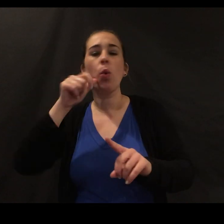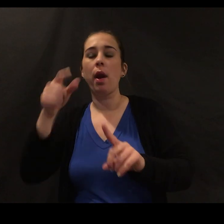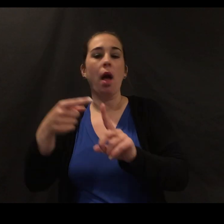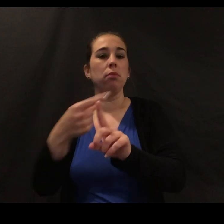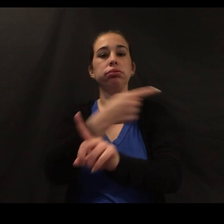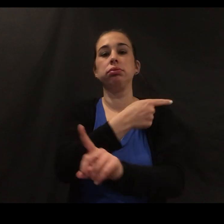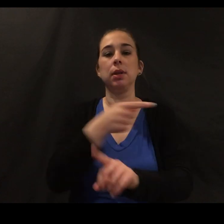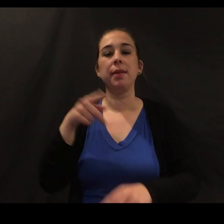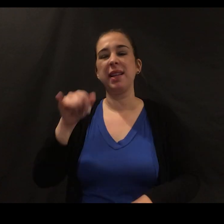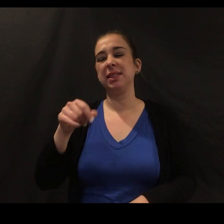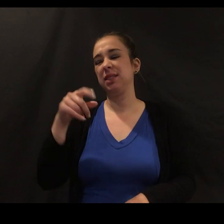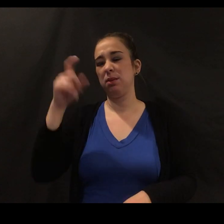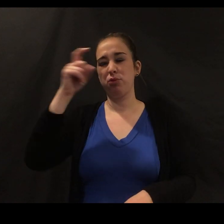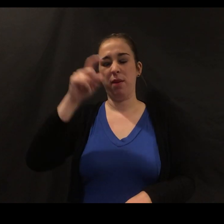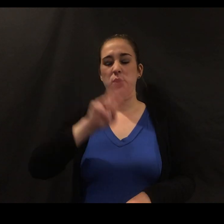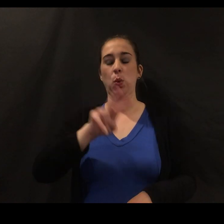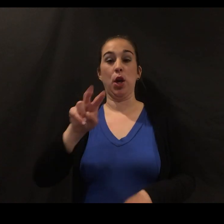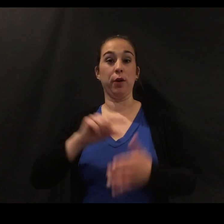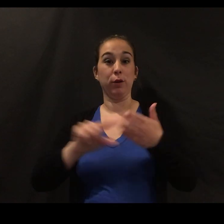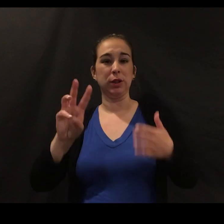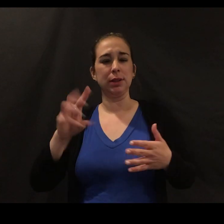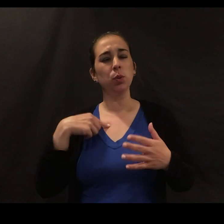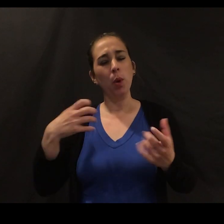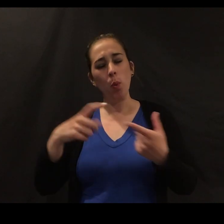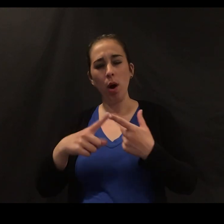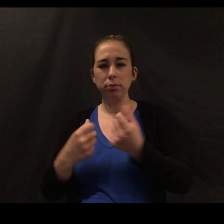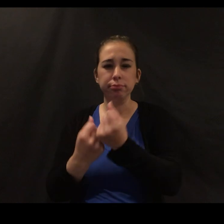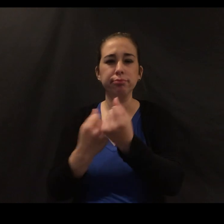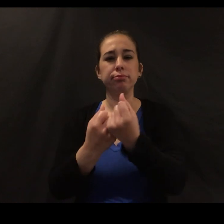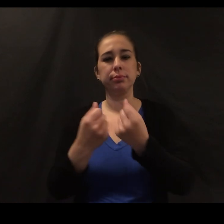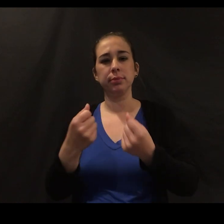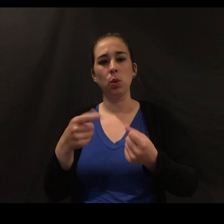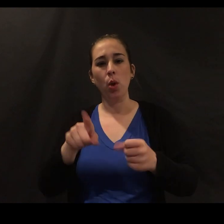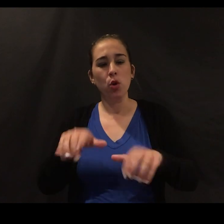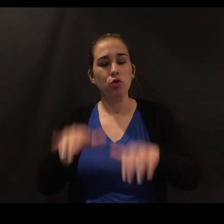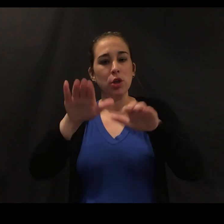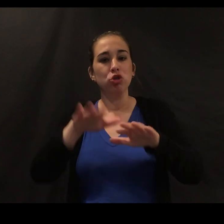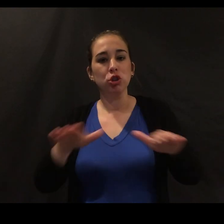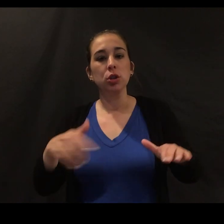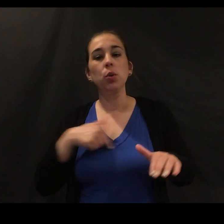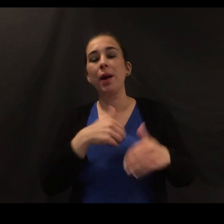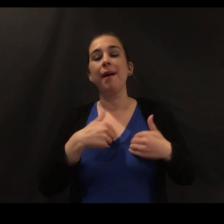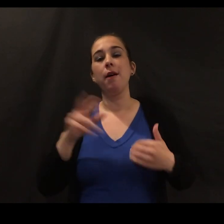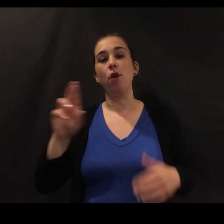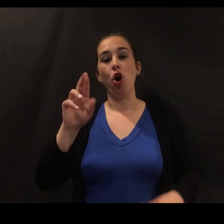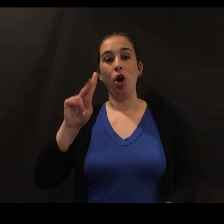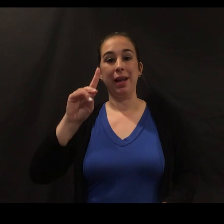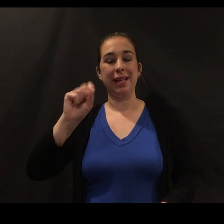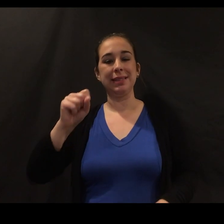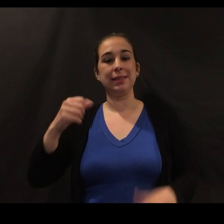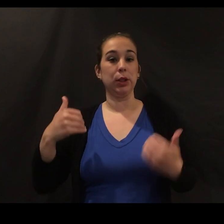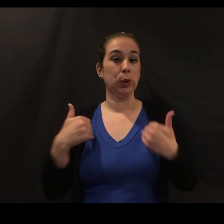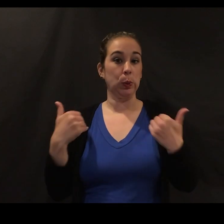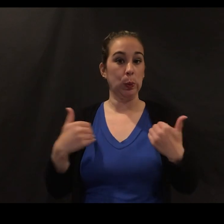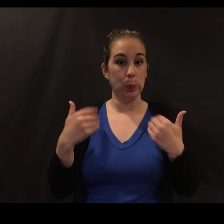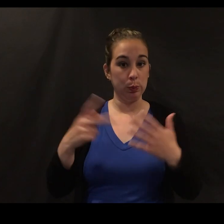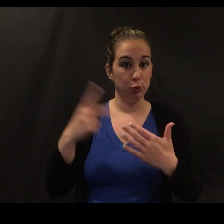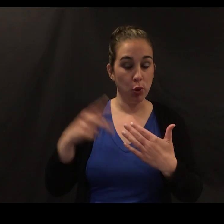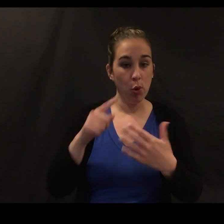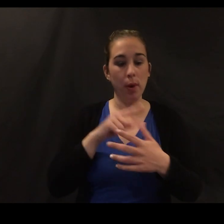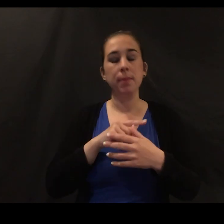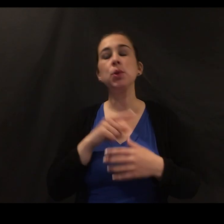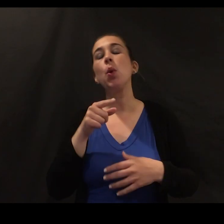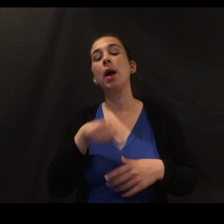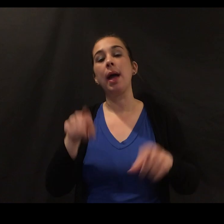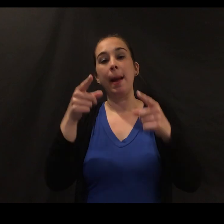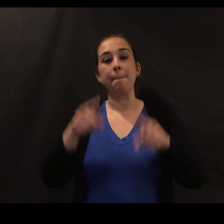come alongside you in this process of raising your children by offering our Kids and Youth programs. Our Kids happens during every service